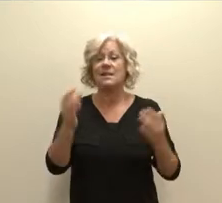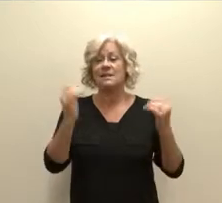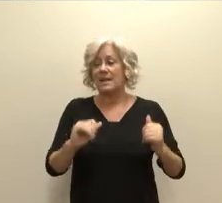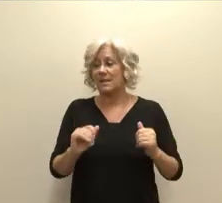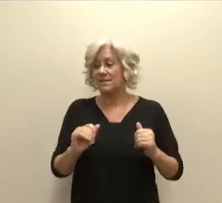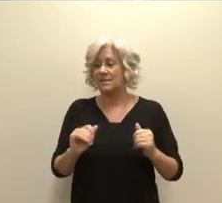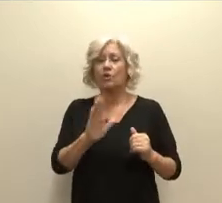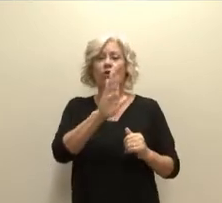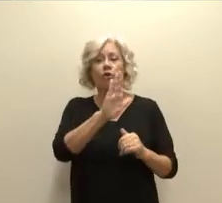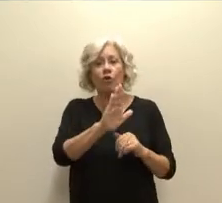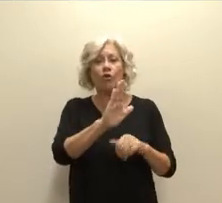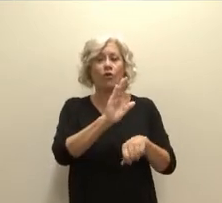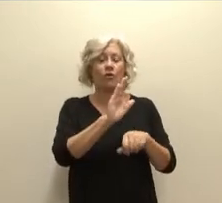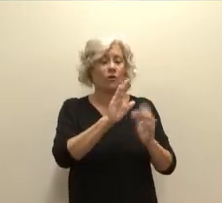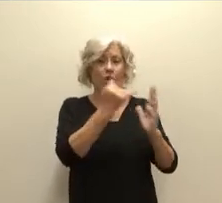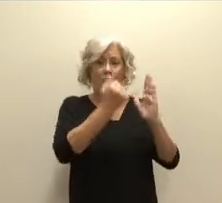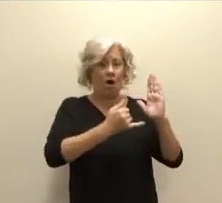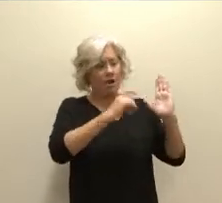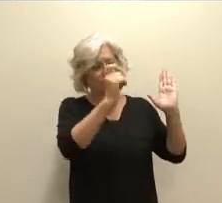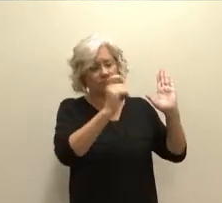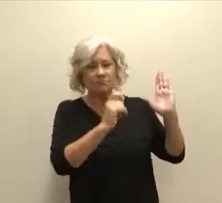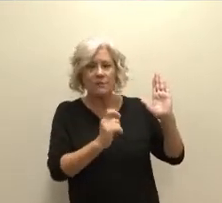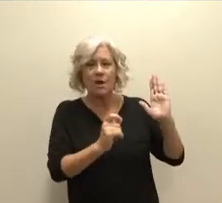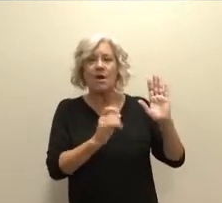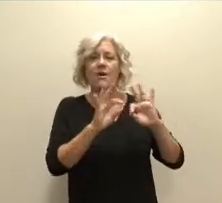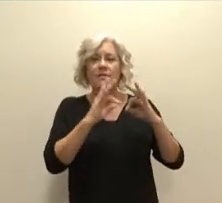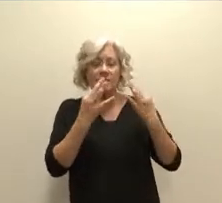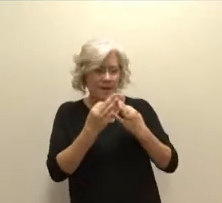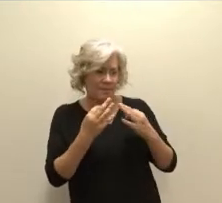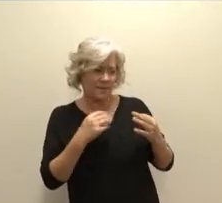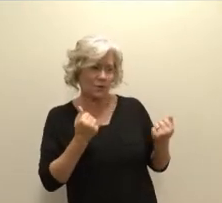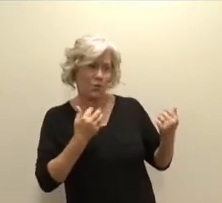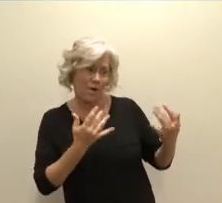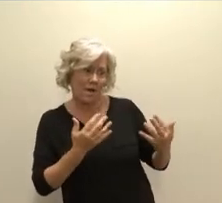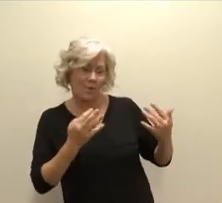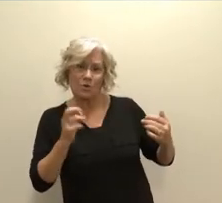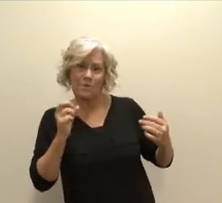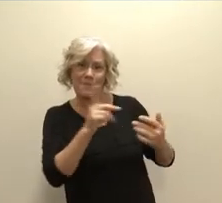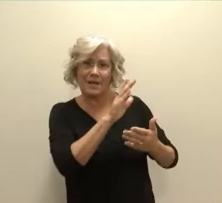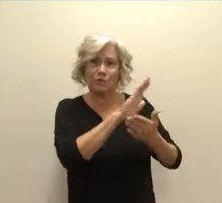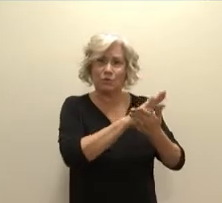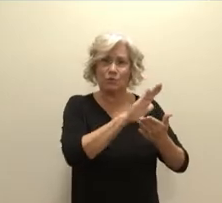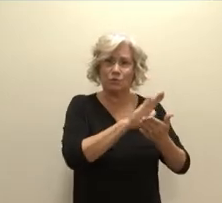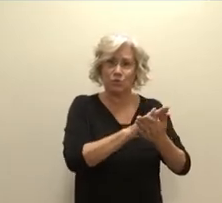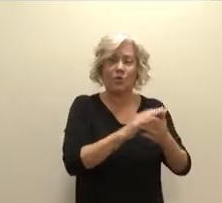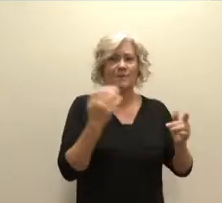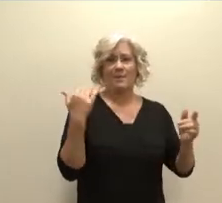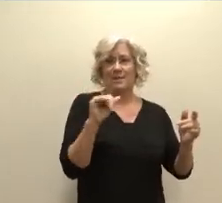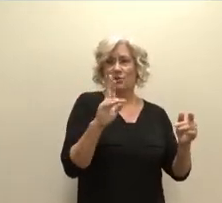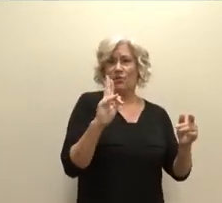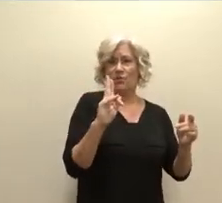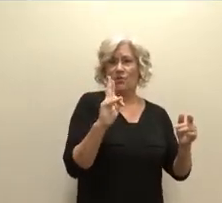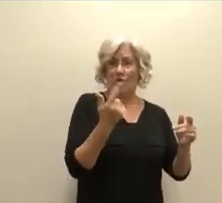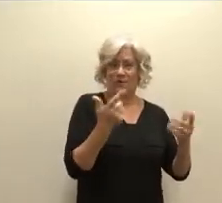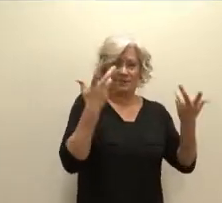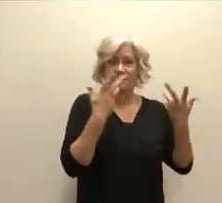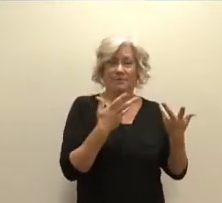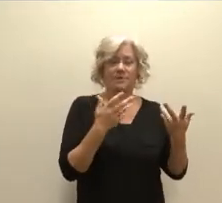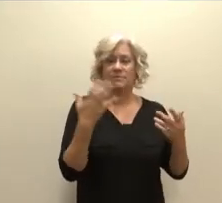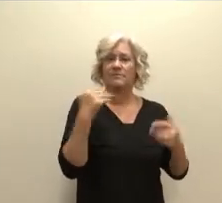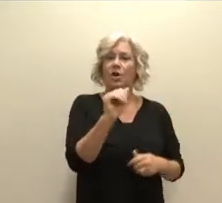Her artwork has helped families mark the days as they head back to school since it graces August in the calendar.